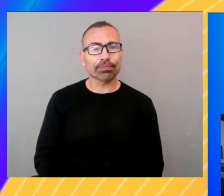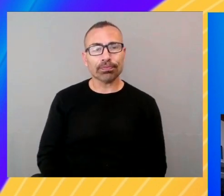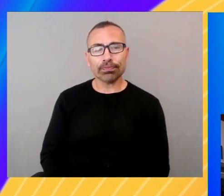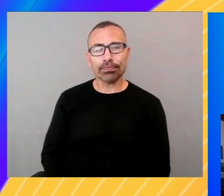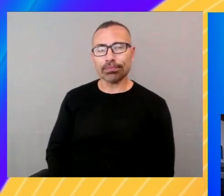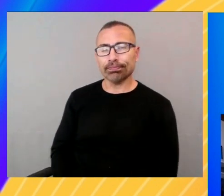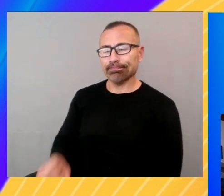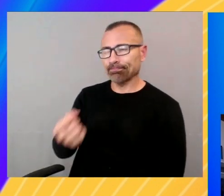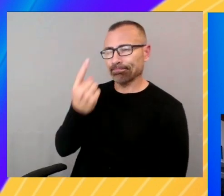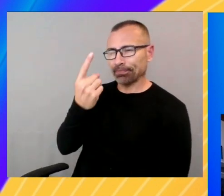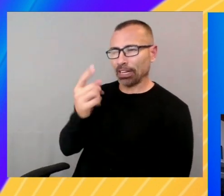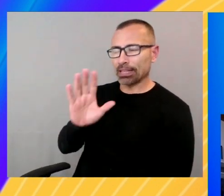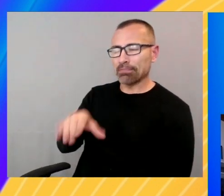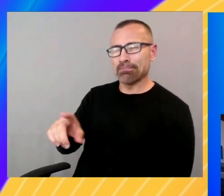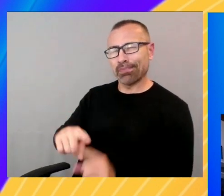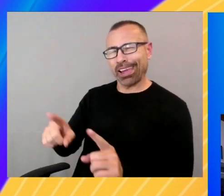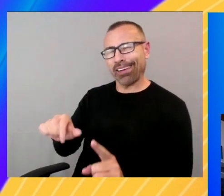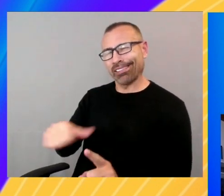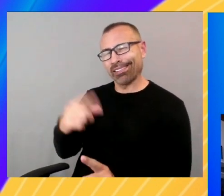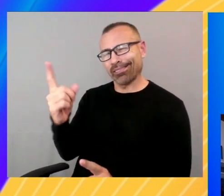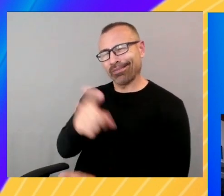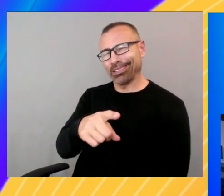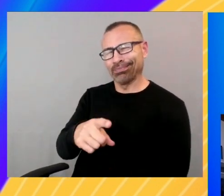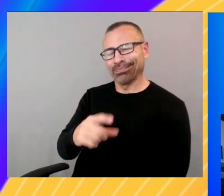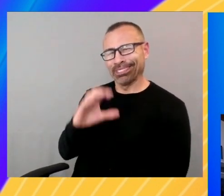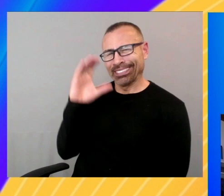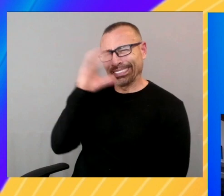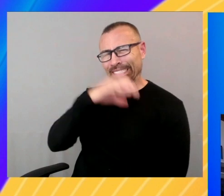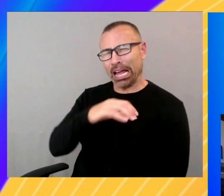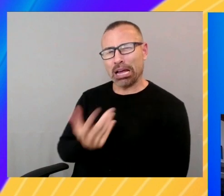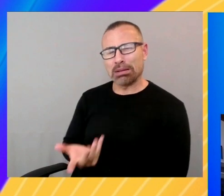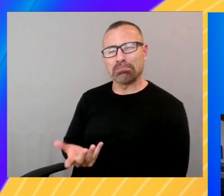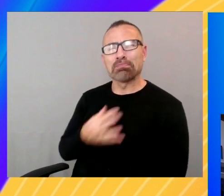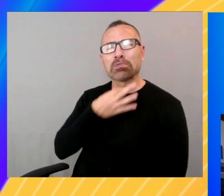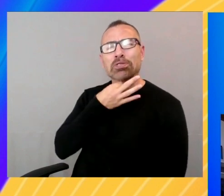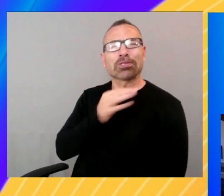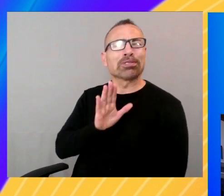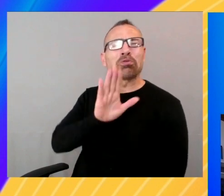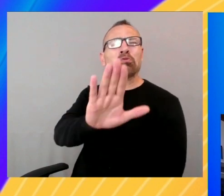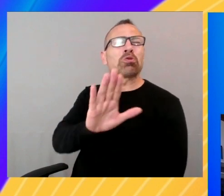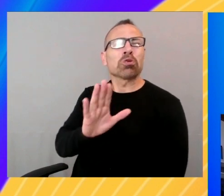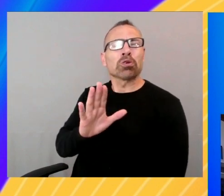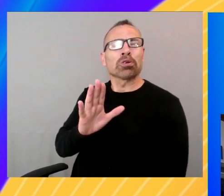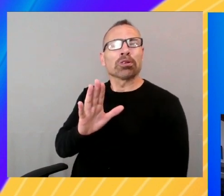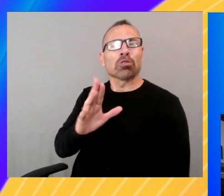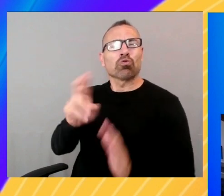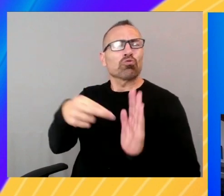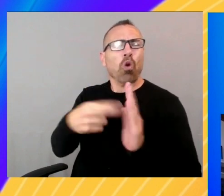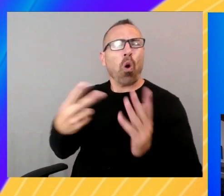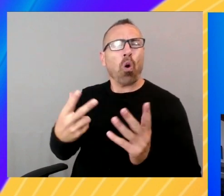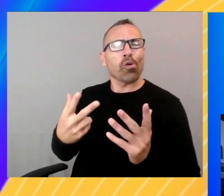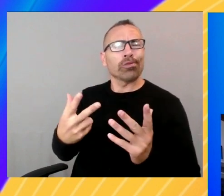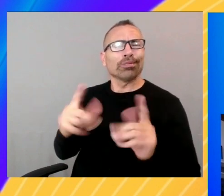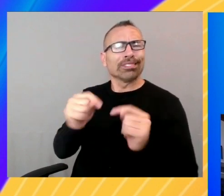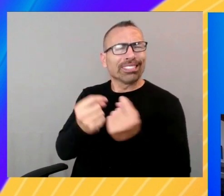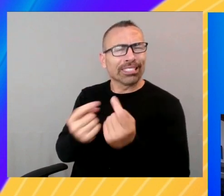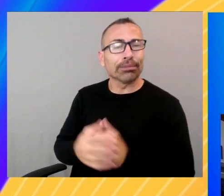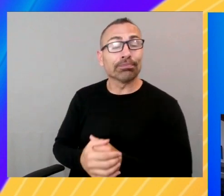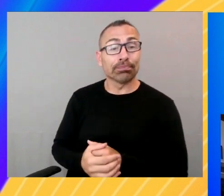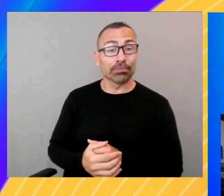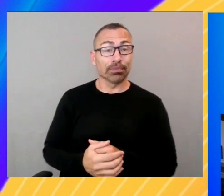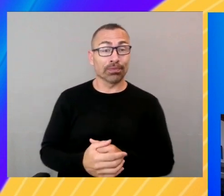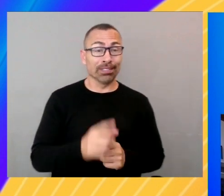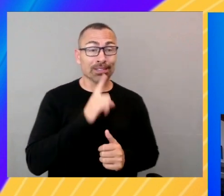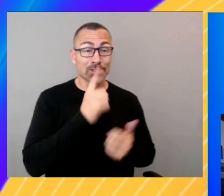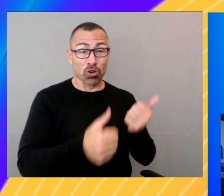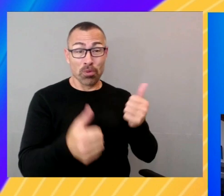ask this question, but can you tell me what is your title and what team do you work on? Sure. So I'm a senior specialist solutions architect for